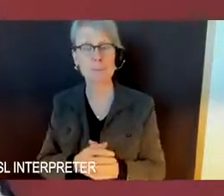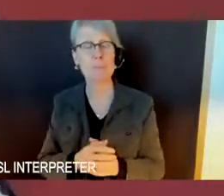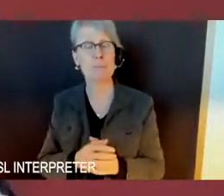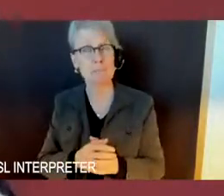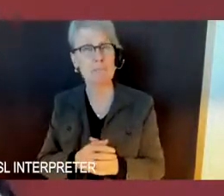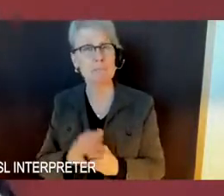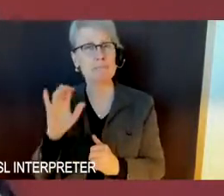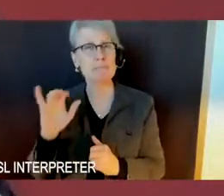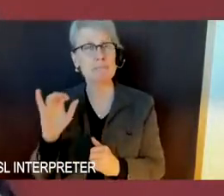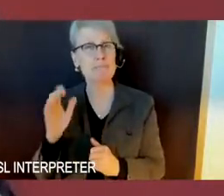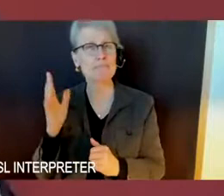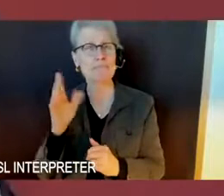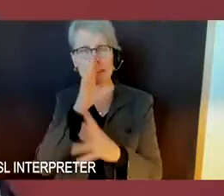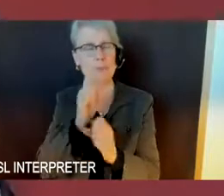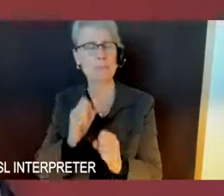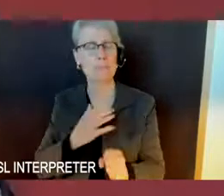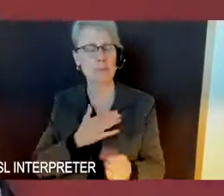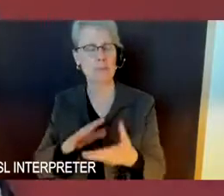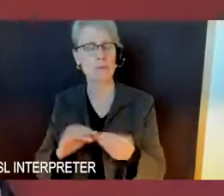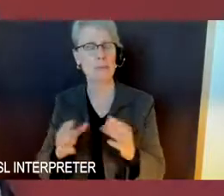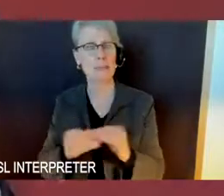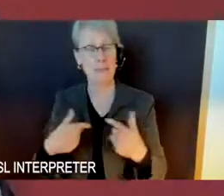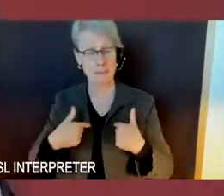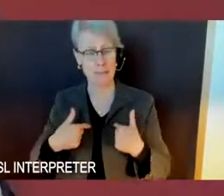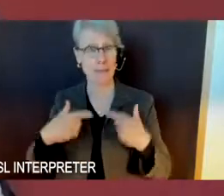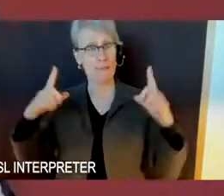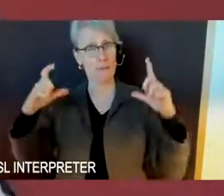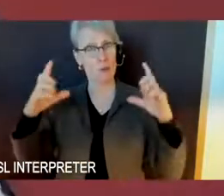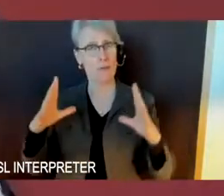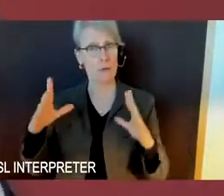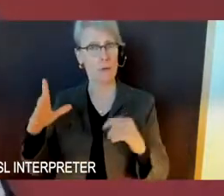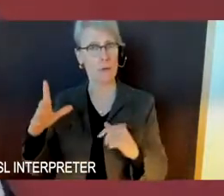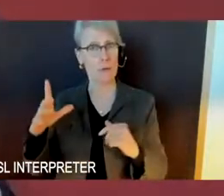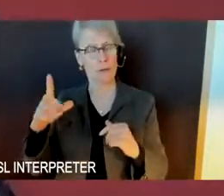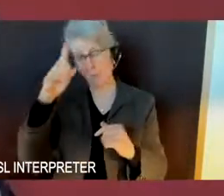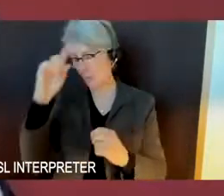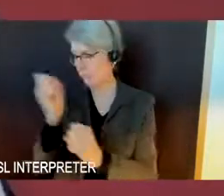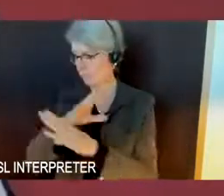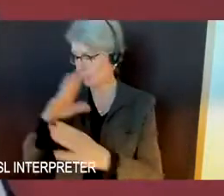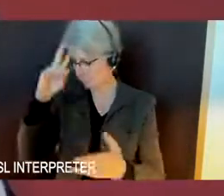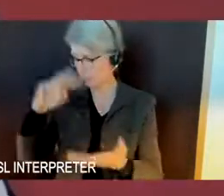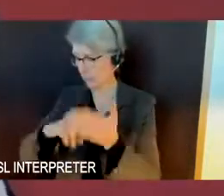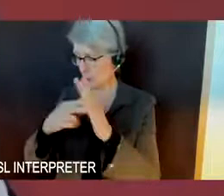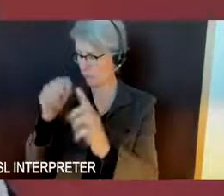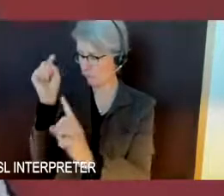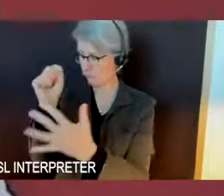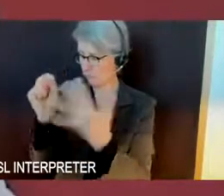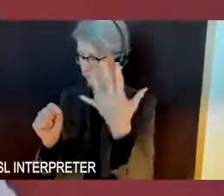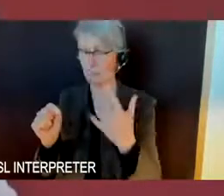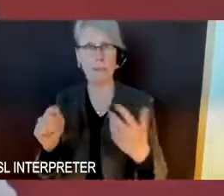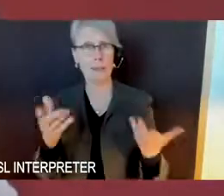I didn't look like or represent the assumption of a photographer that people had assumed me to